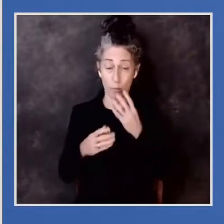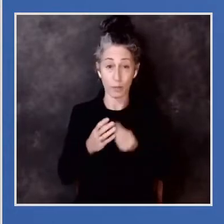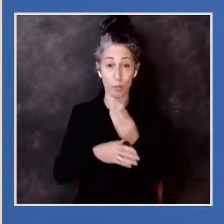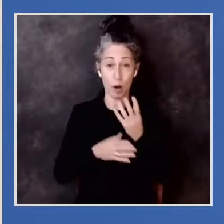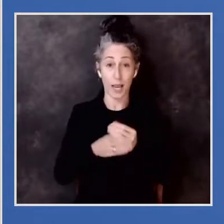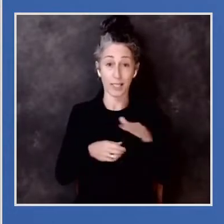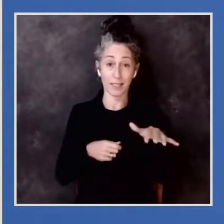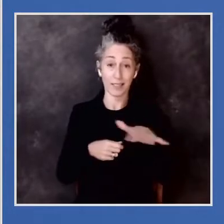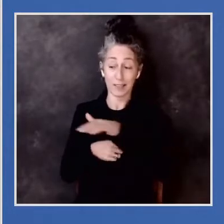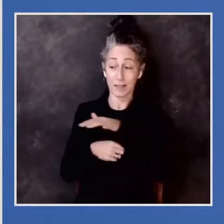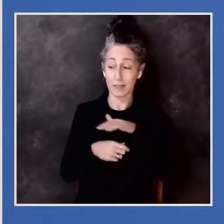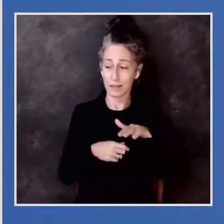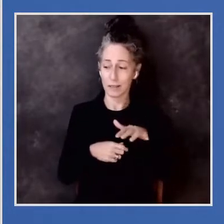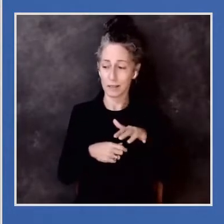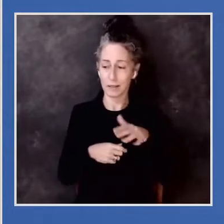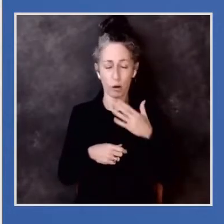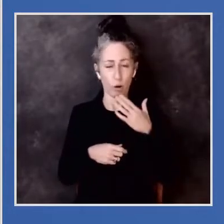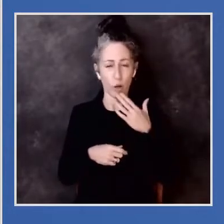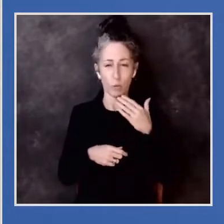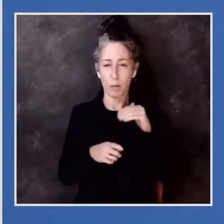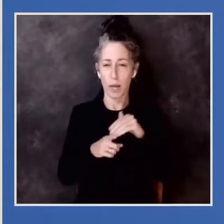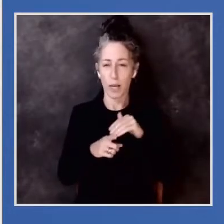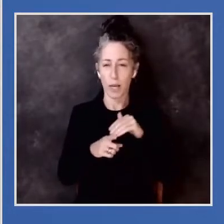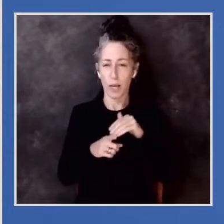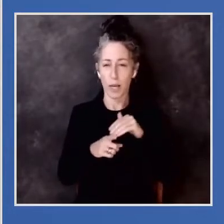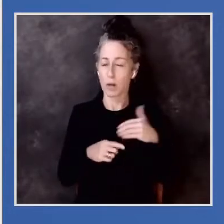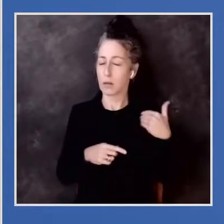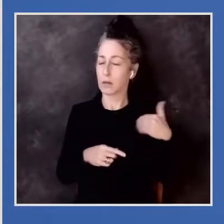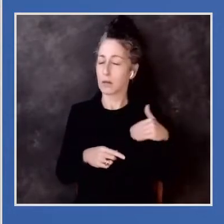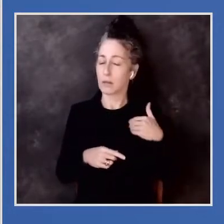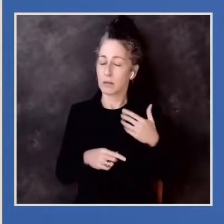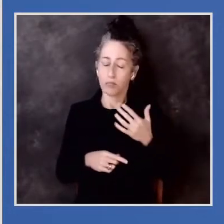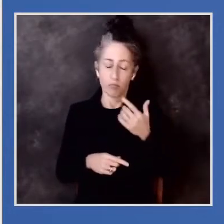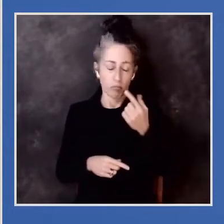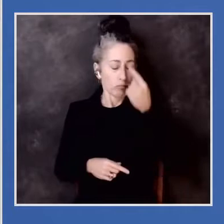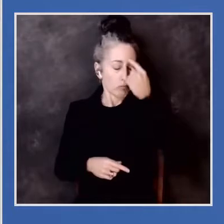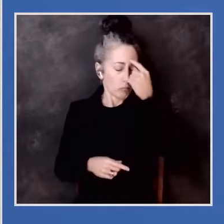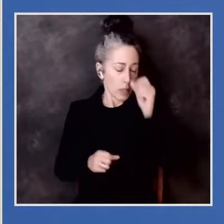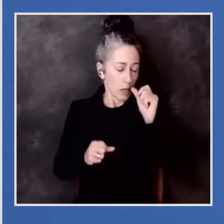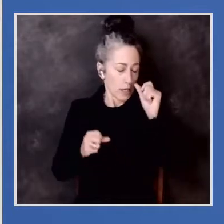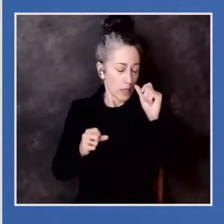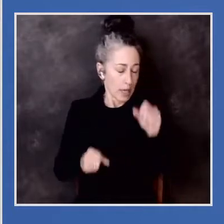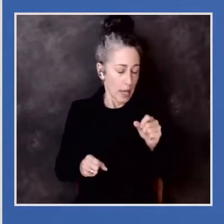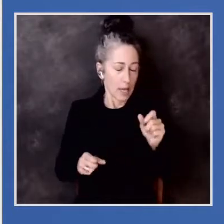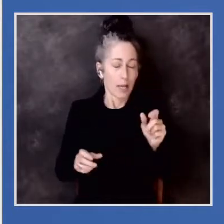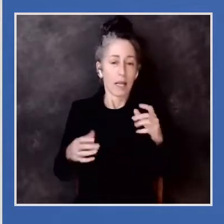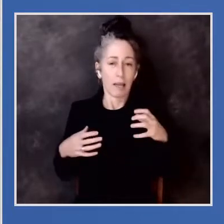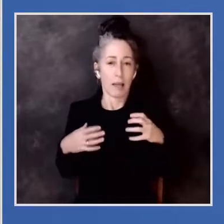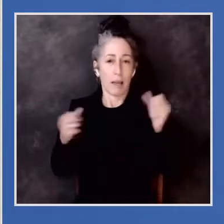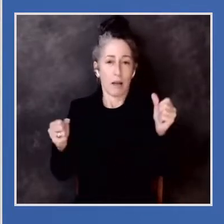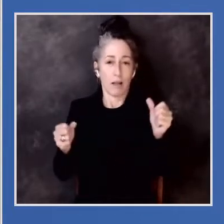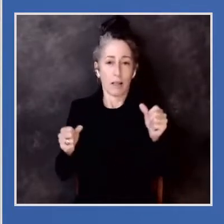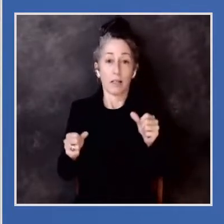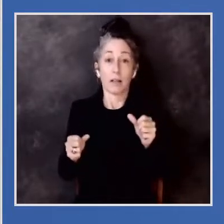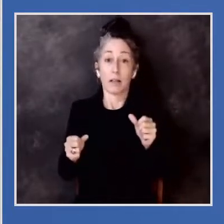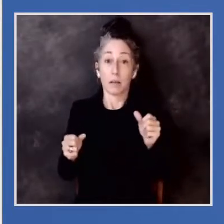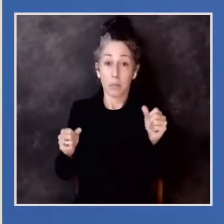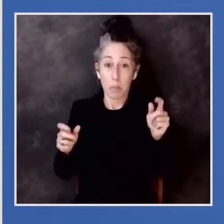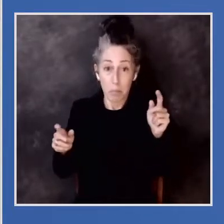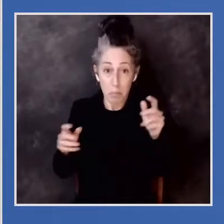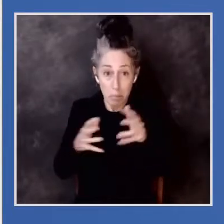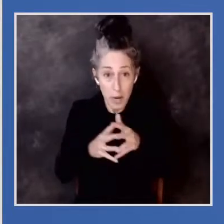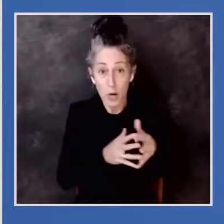is a reminder that though broken, each of us can be healed. That as a people and a